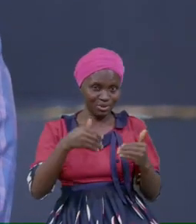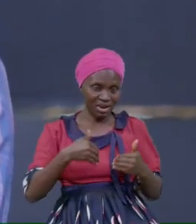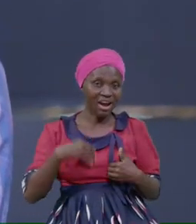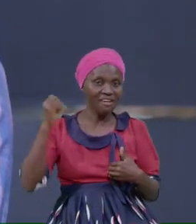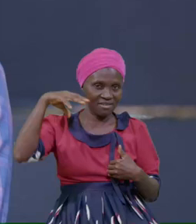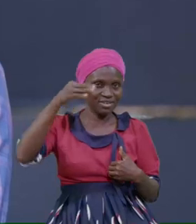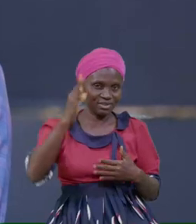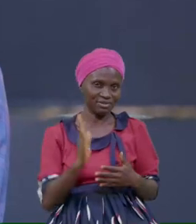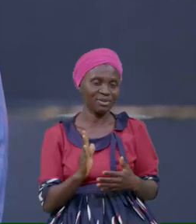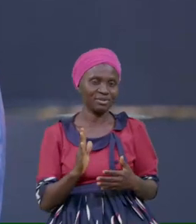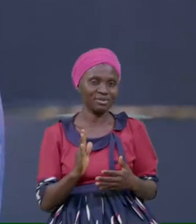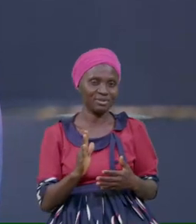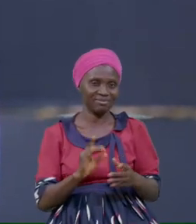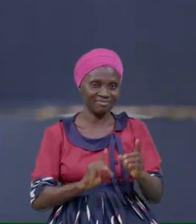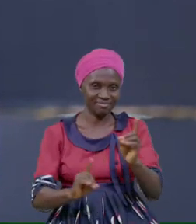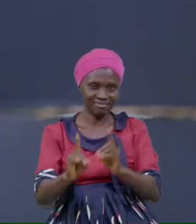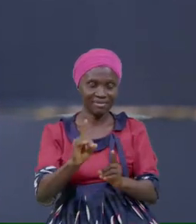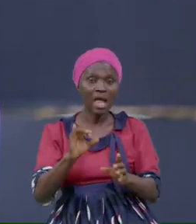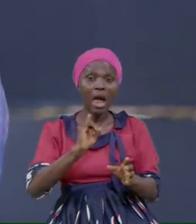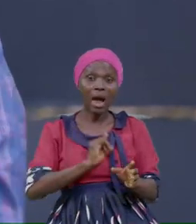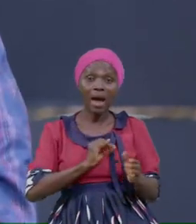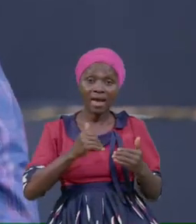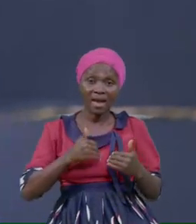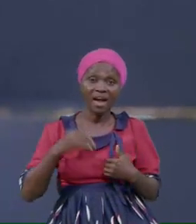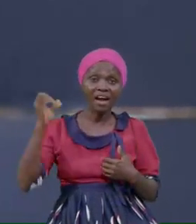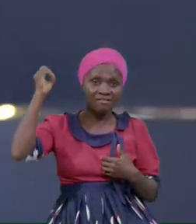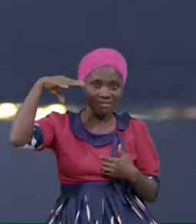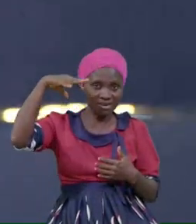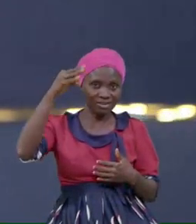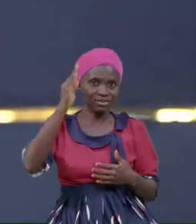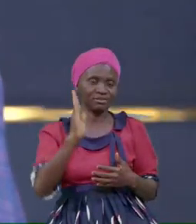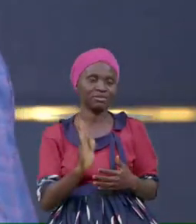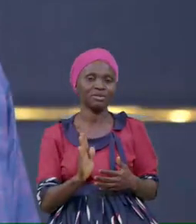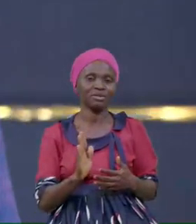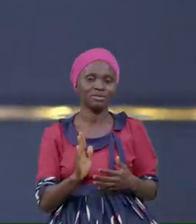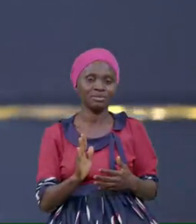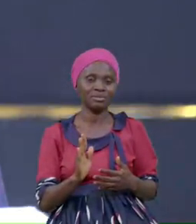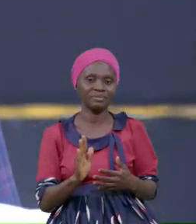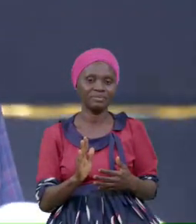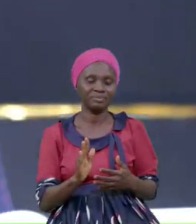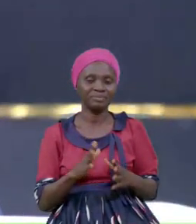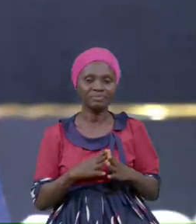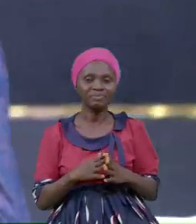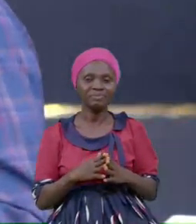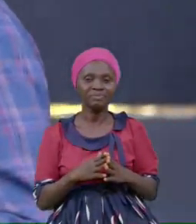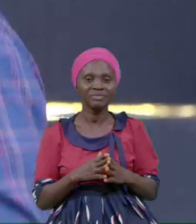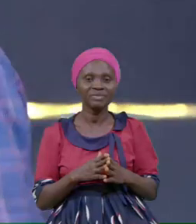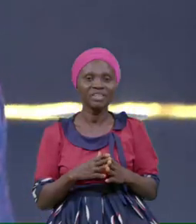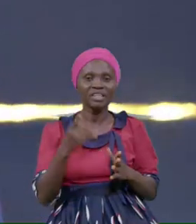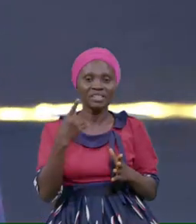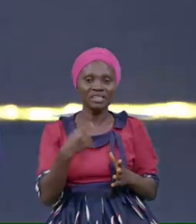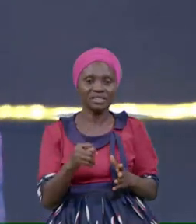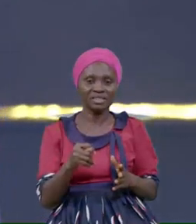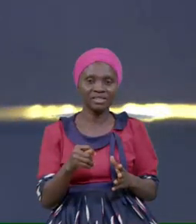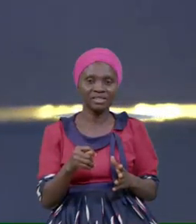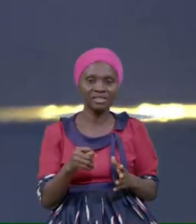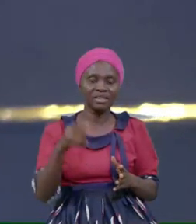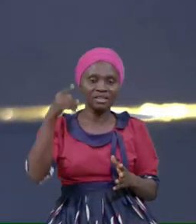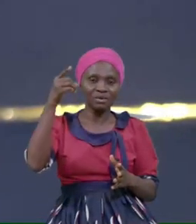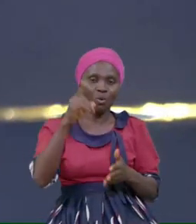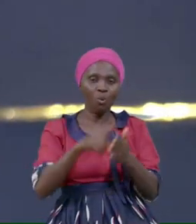I have the grace of God. An enablement in your life. A God, what God has done,